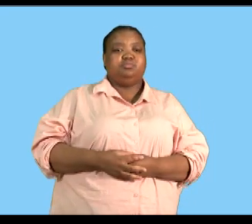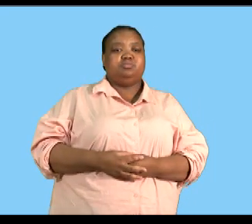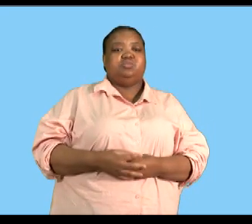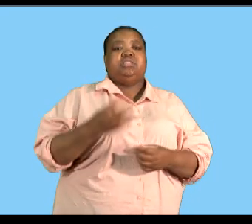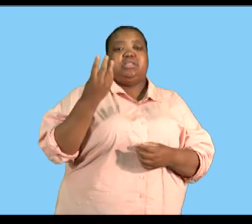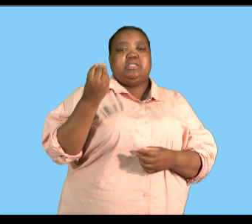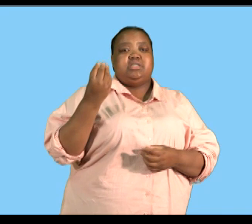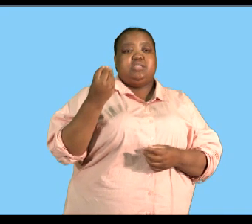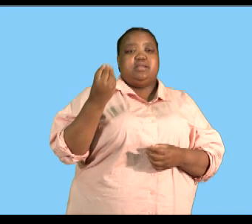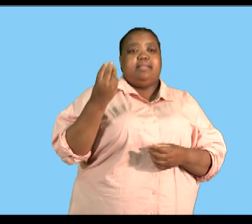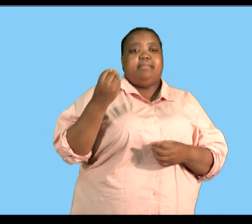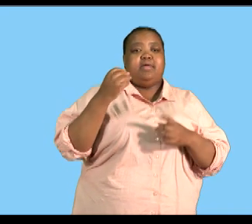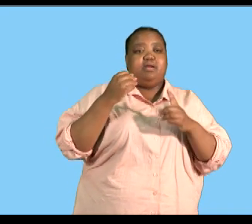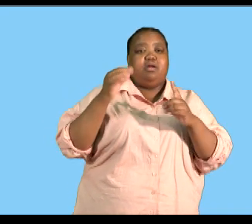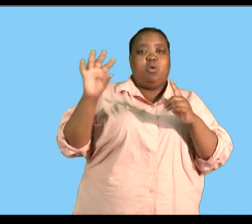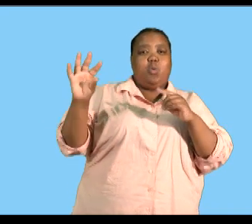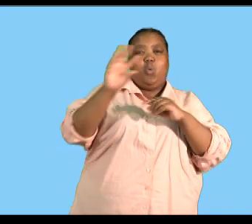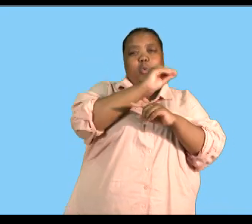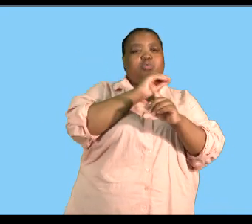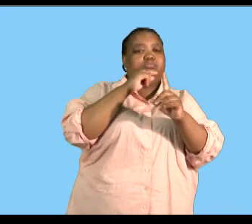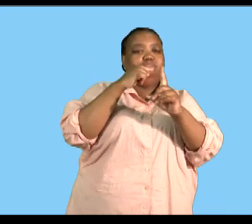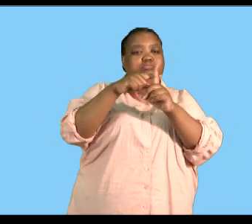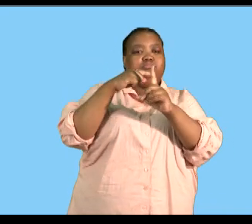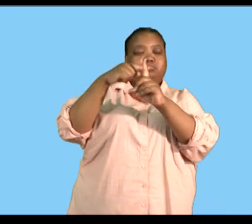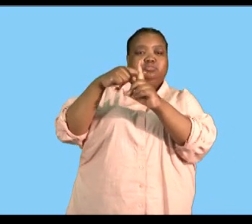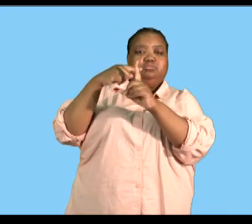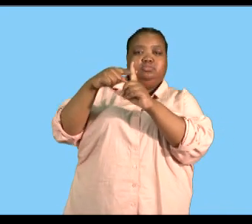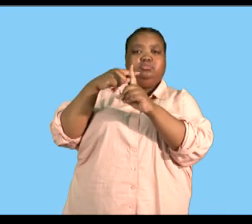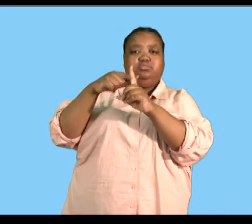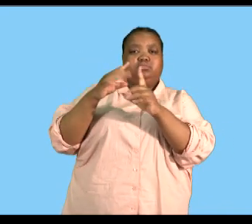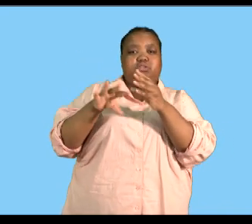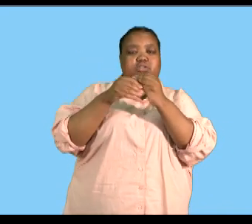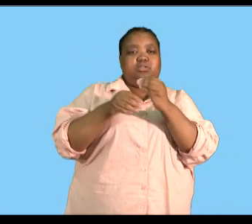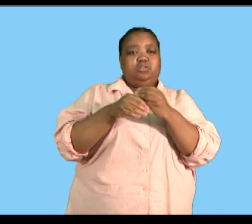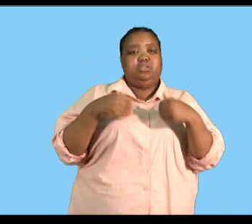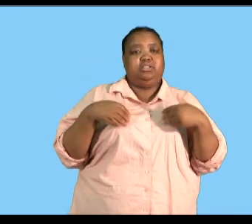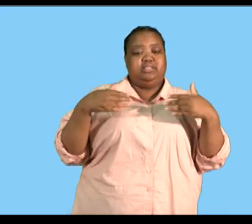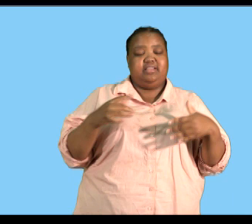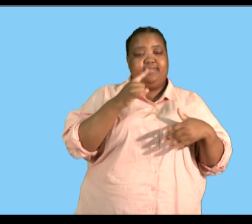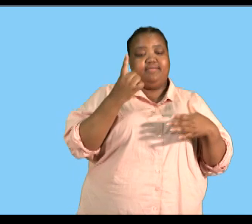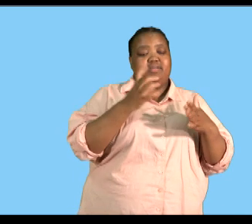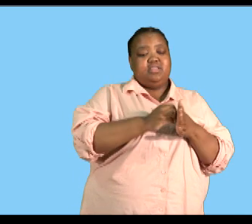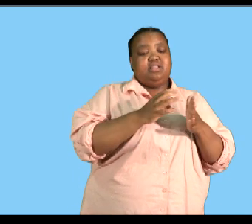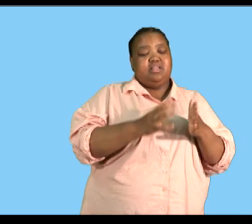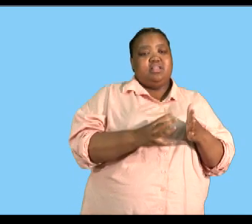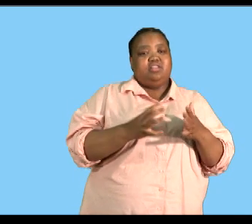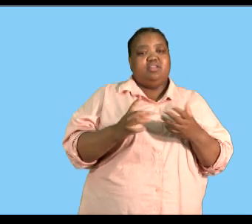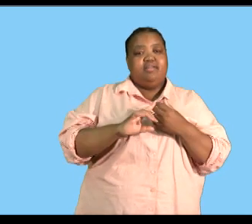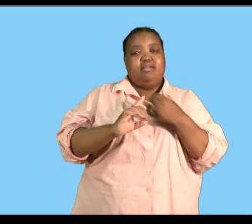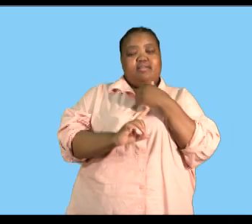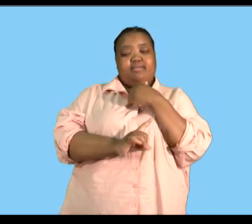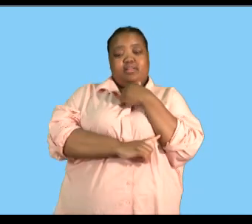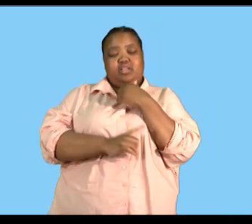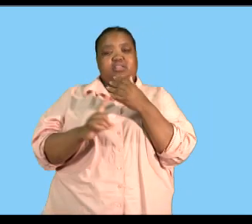the sum of all these values. We are going to add all the values starting from the first learner up